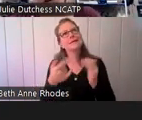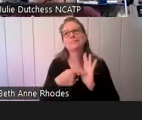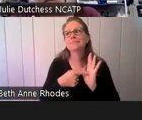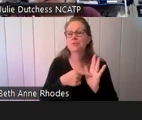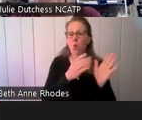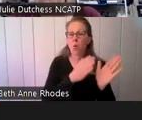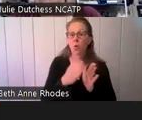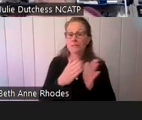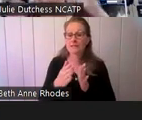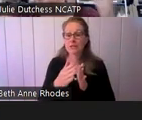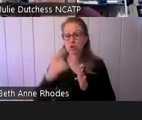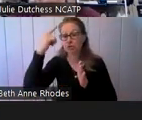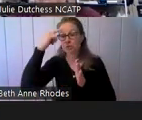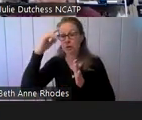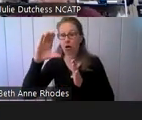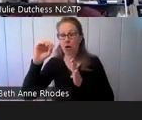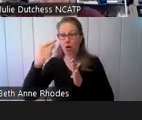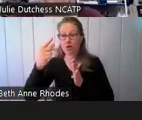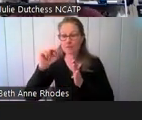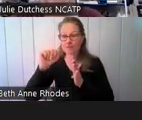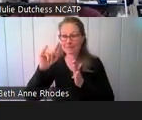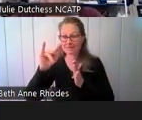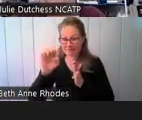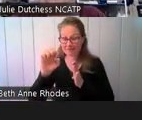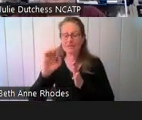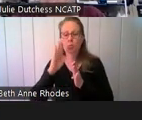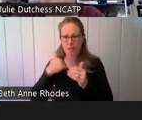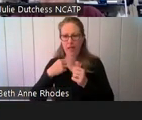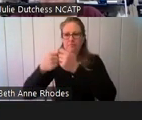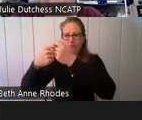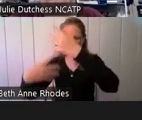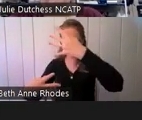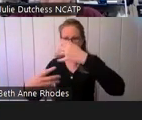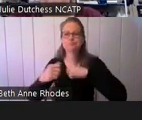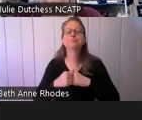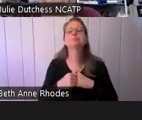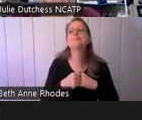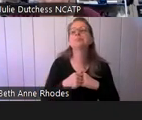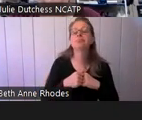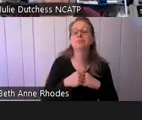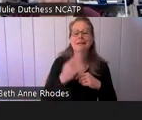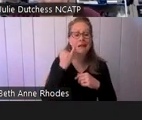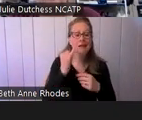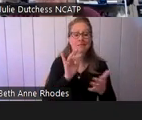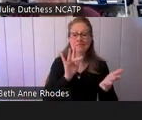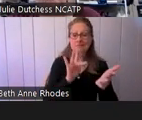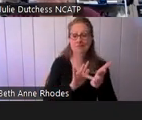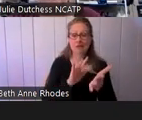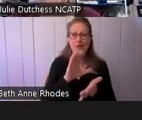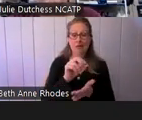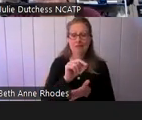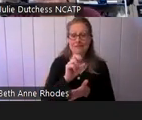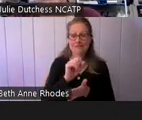organization, cognitive, and it would bring up some apps that might be useful. And then also if you click on the consider